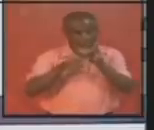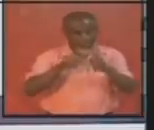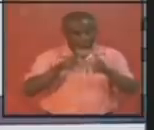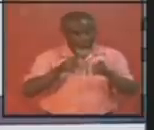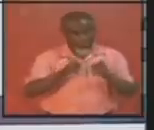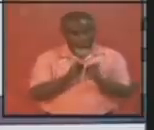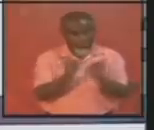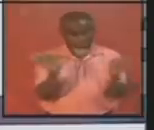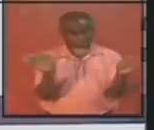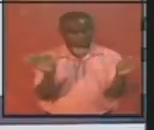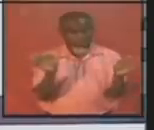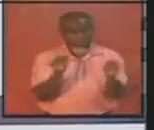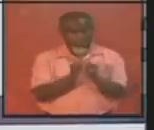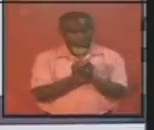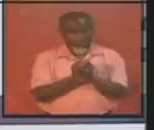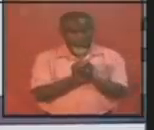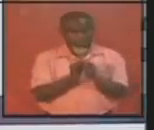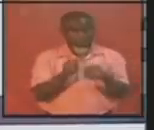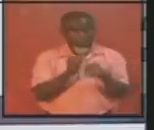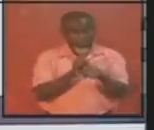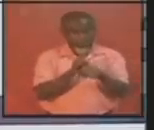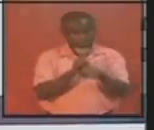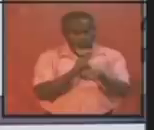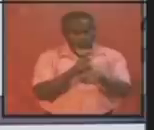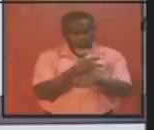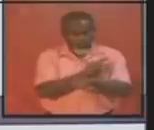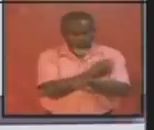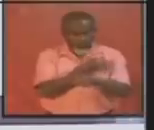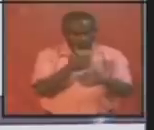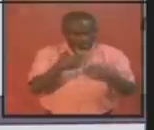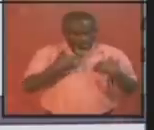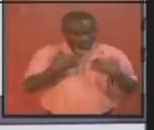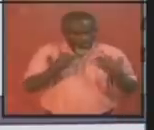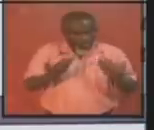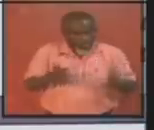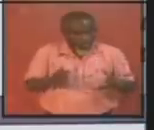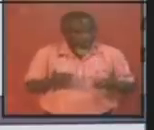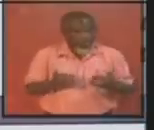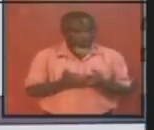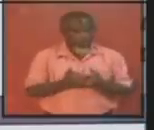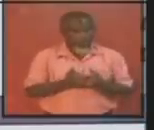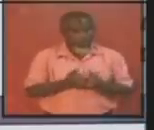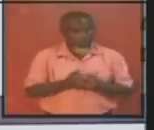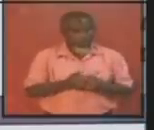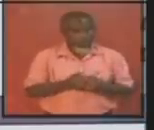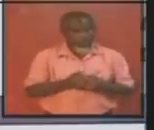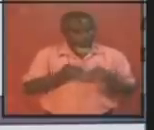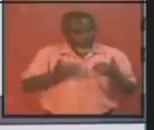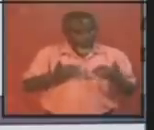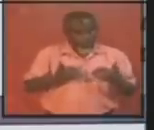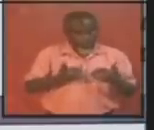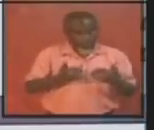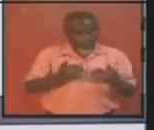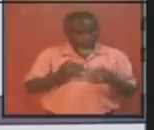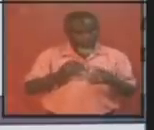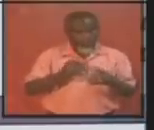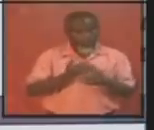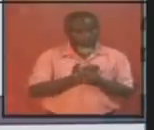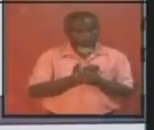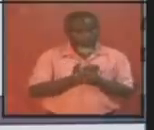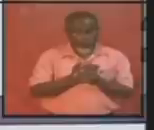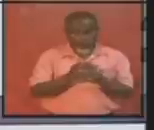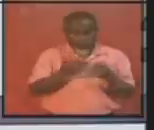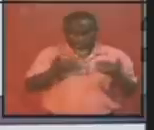upon using the vaccines that we currently have. So while the vaccines that we currently have and are expected to get in the short